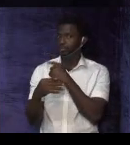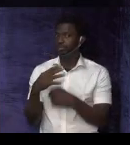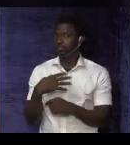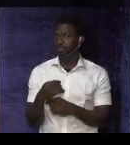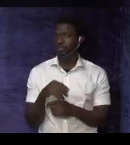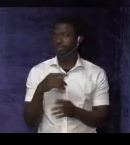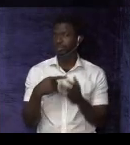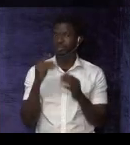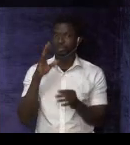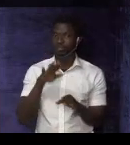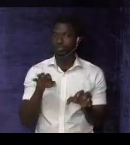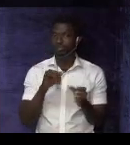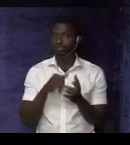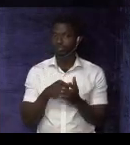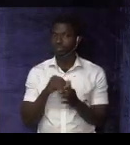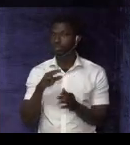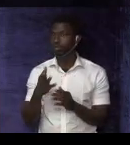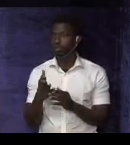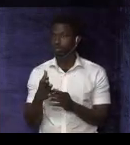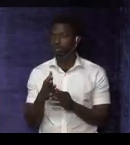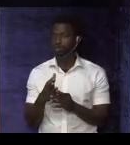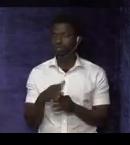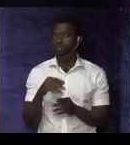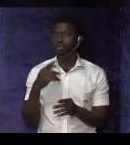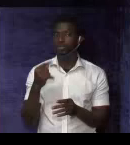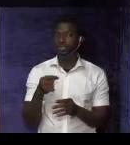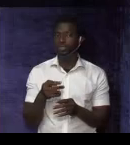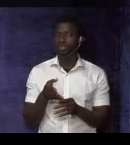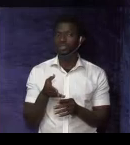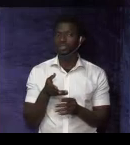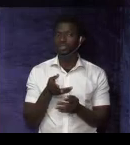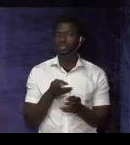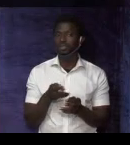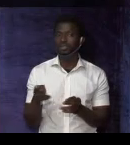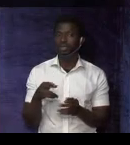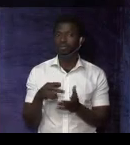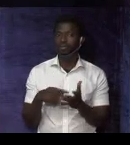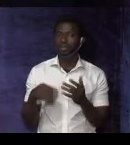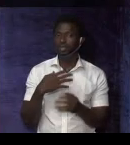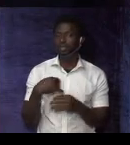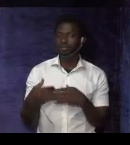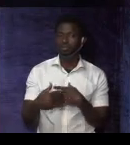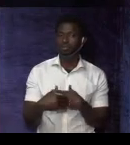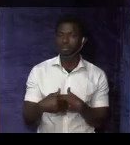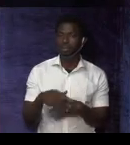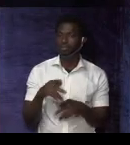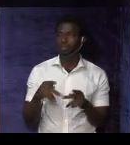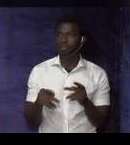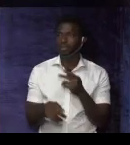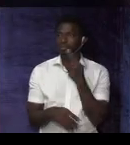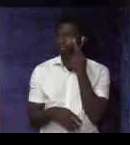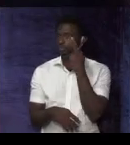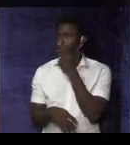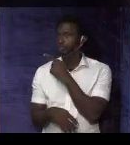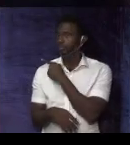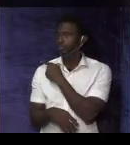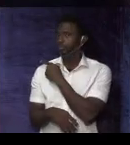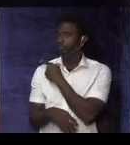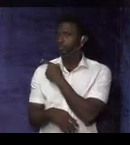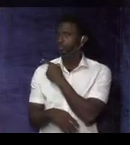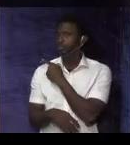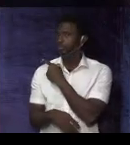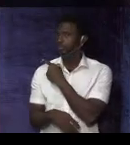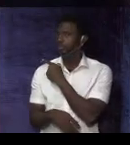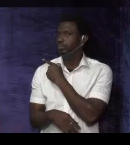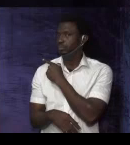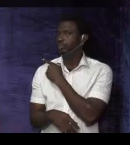fully open. Now what I'm going to do is I'm going to open up this right part. Not just the right part, I will open on the back part along with it, like this.